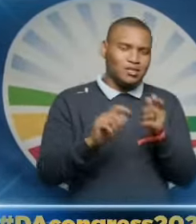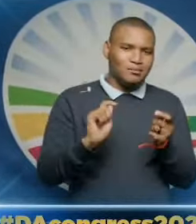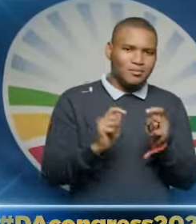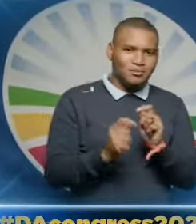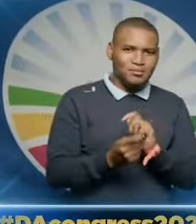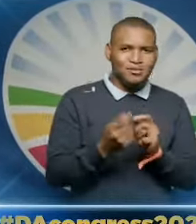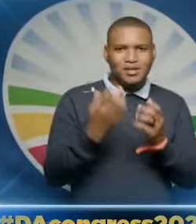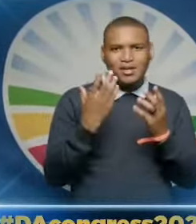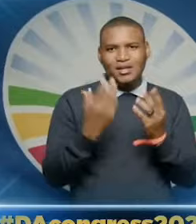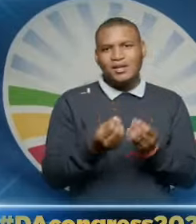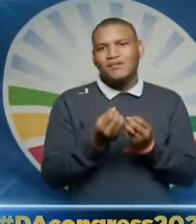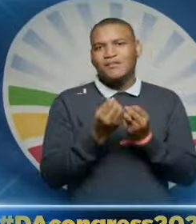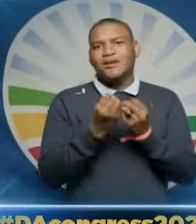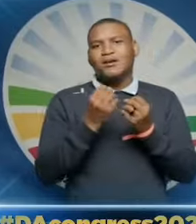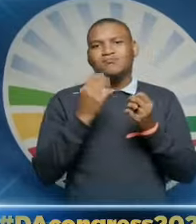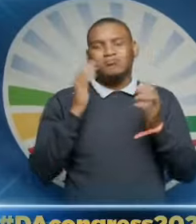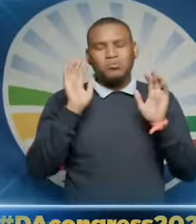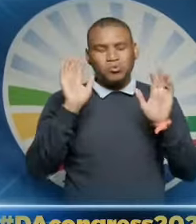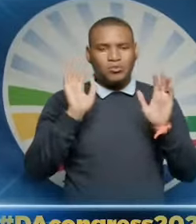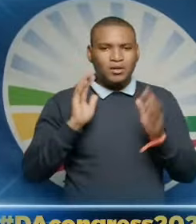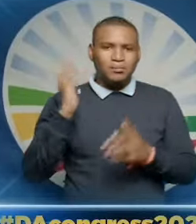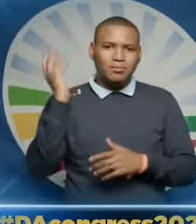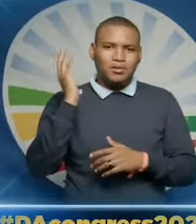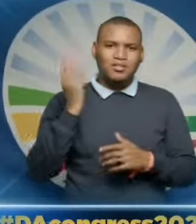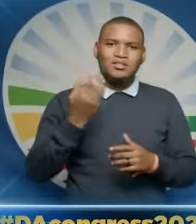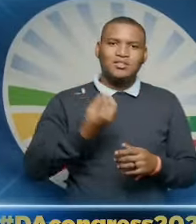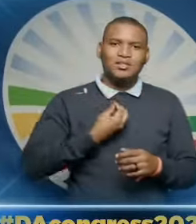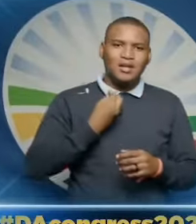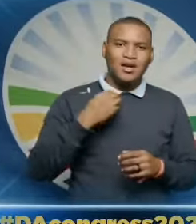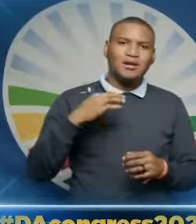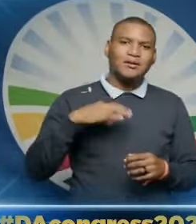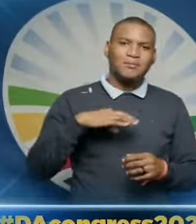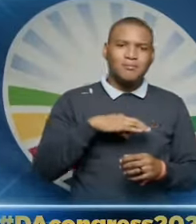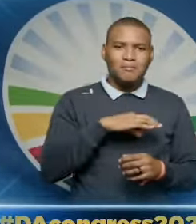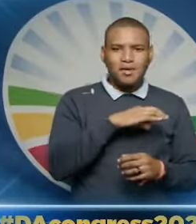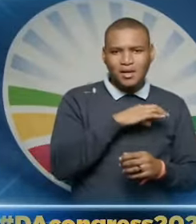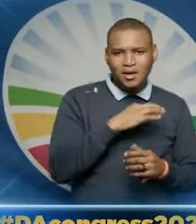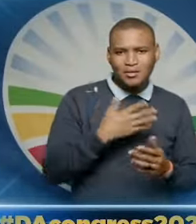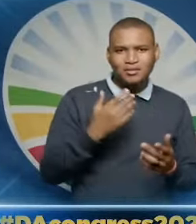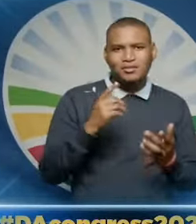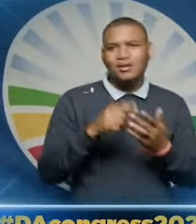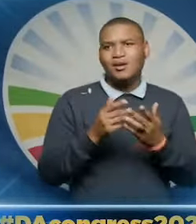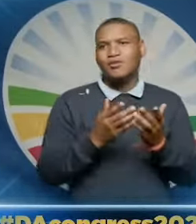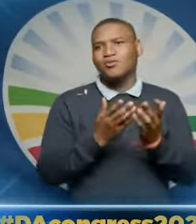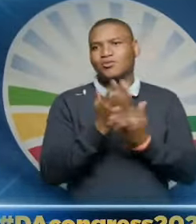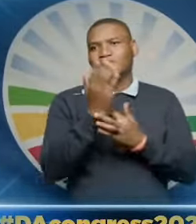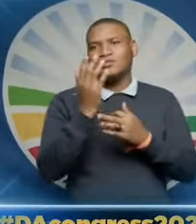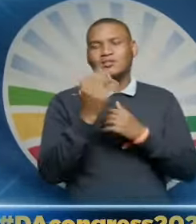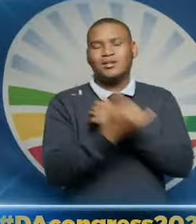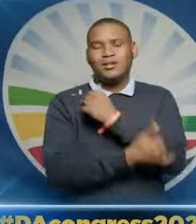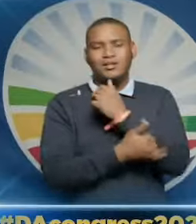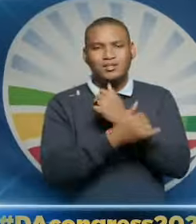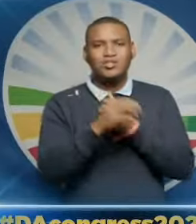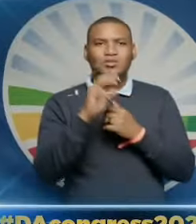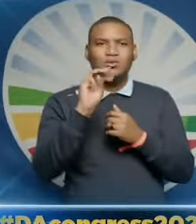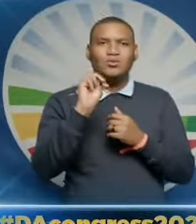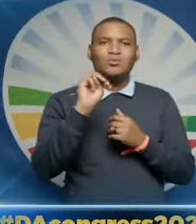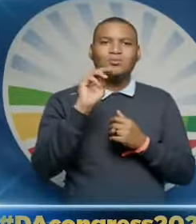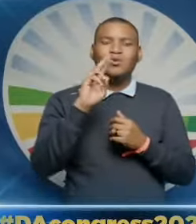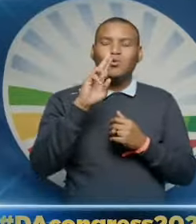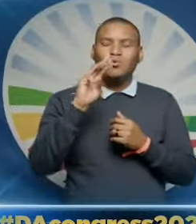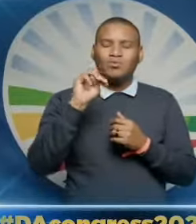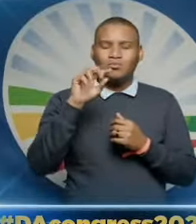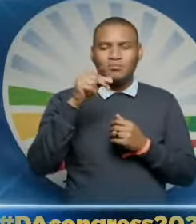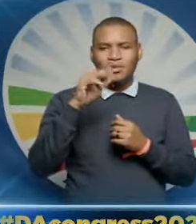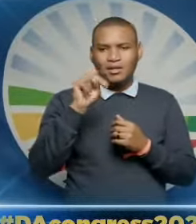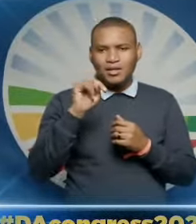had brilliant speeches from some of our young mayors in other parts of the country, like Cape Town, Umgeni, Midvaal, and